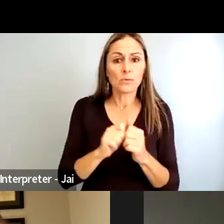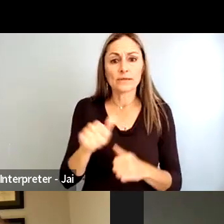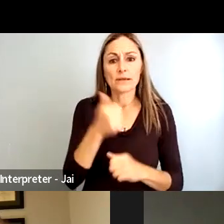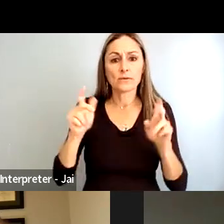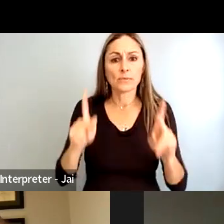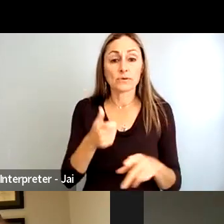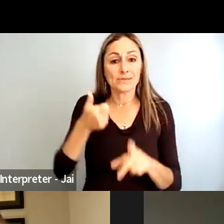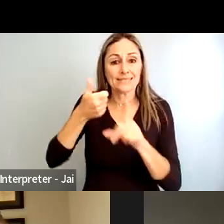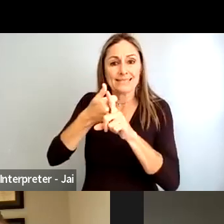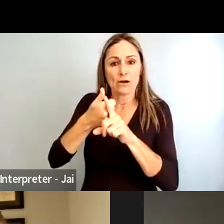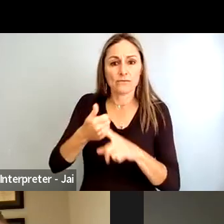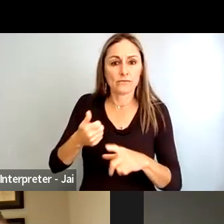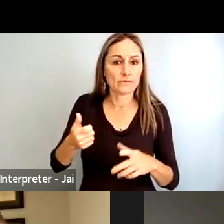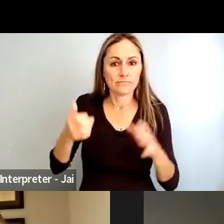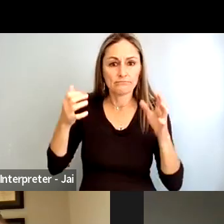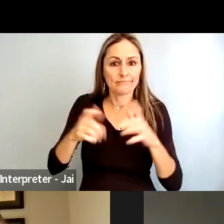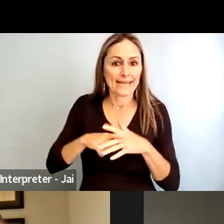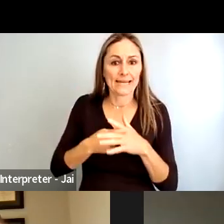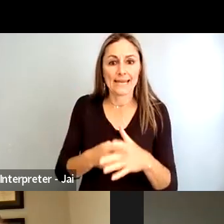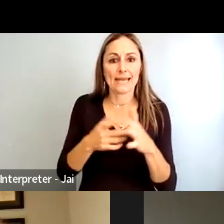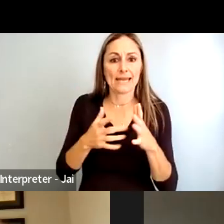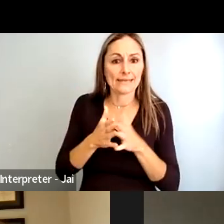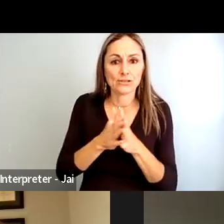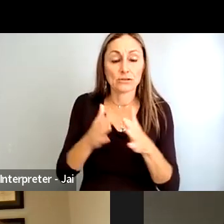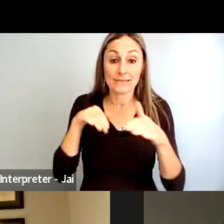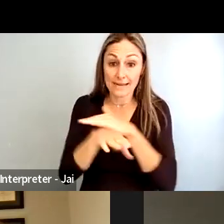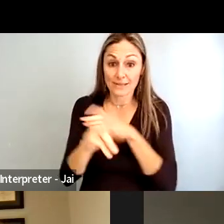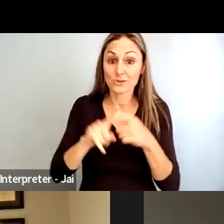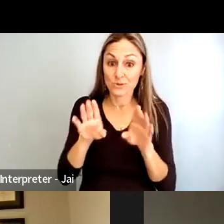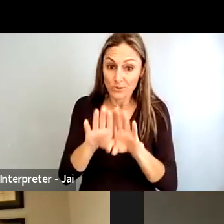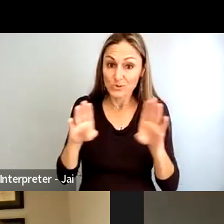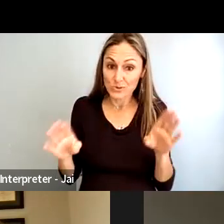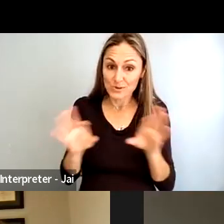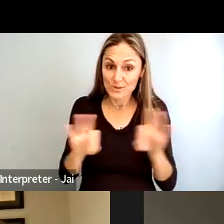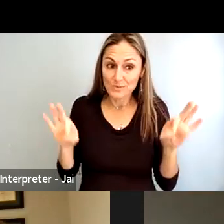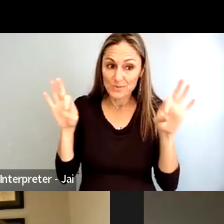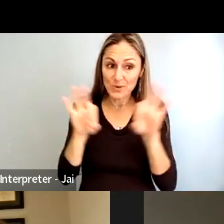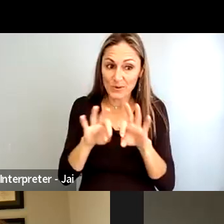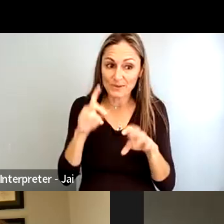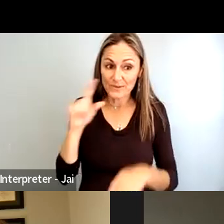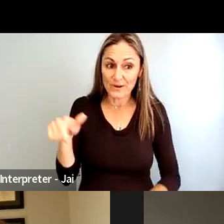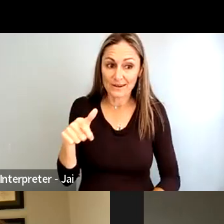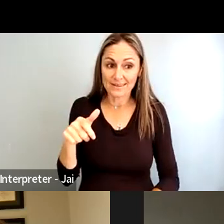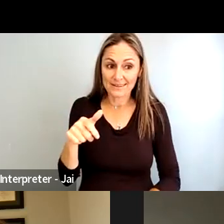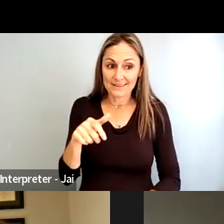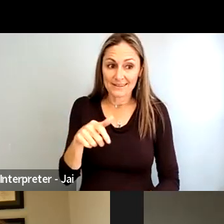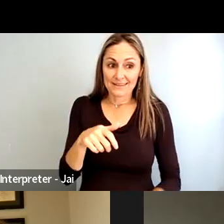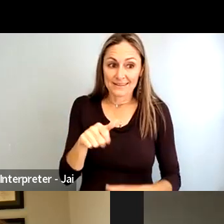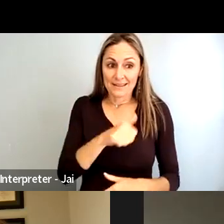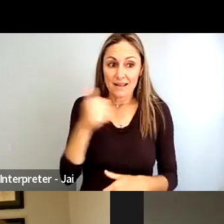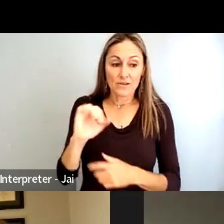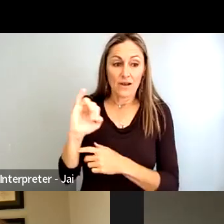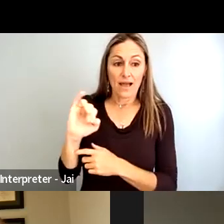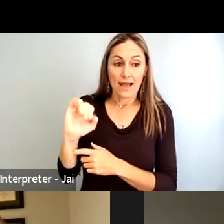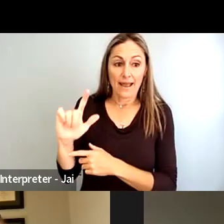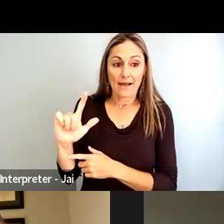you self-initiate it? Getting into the door is important for other IL centers